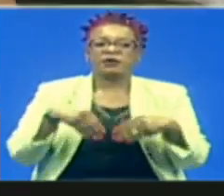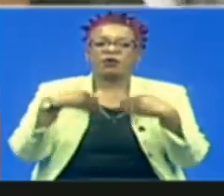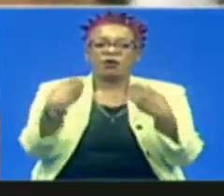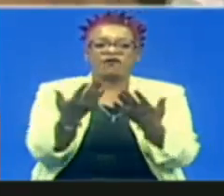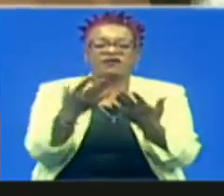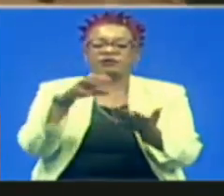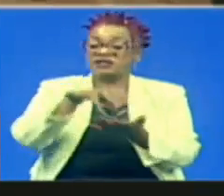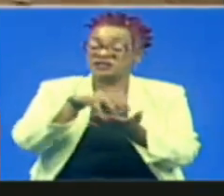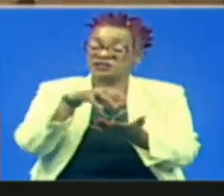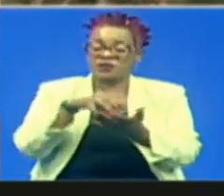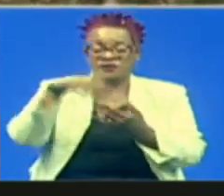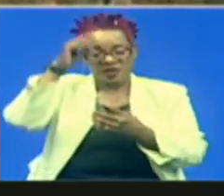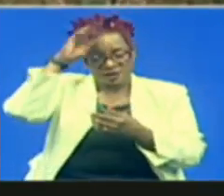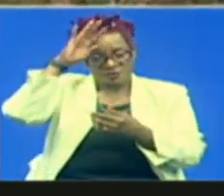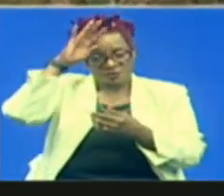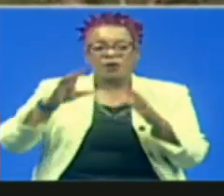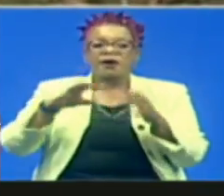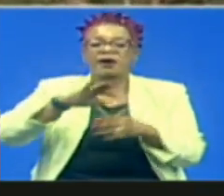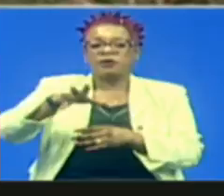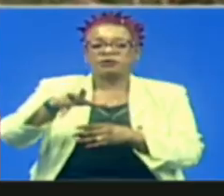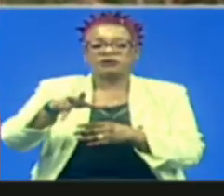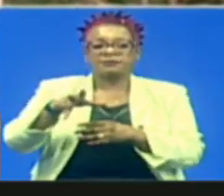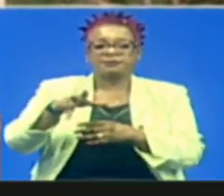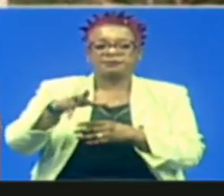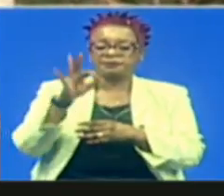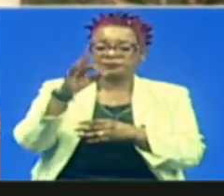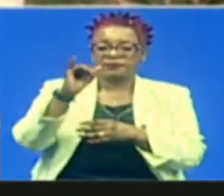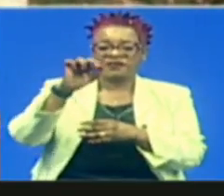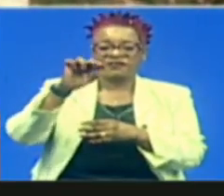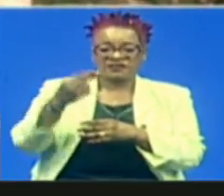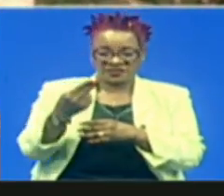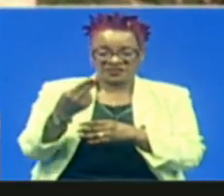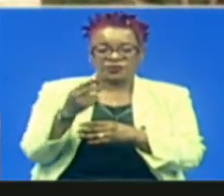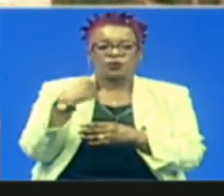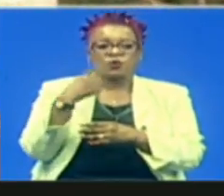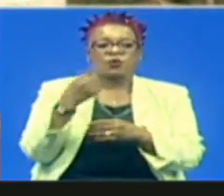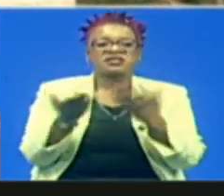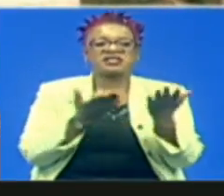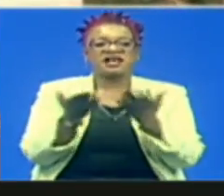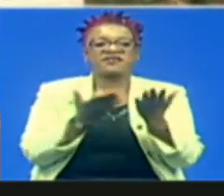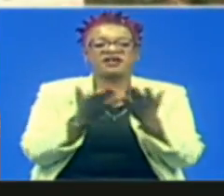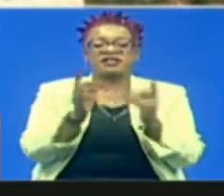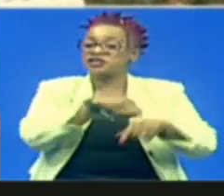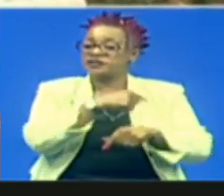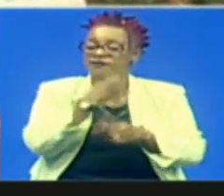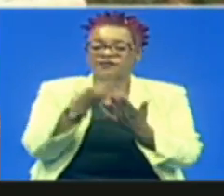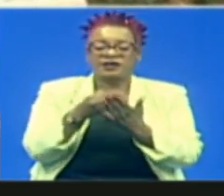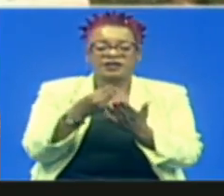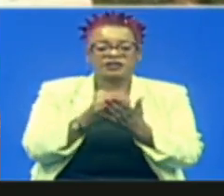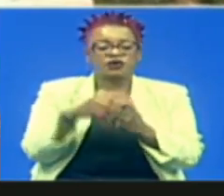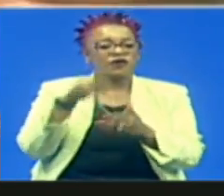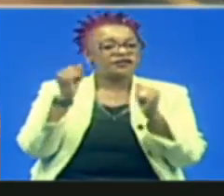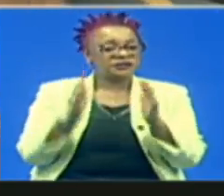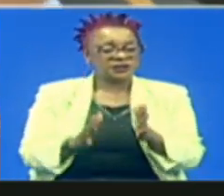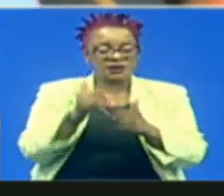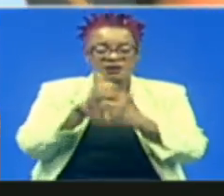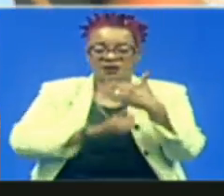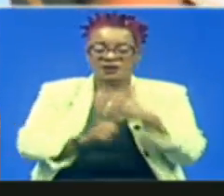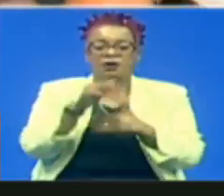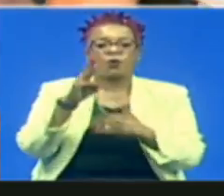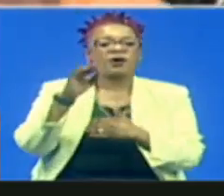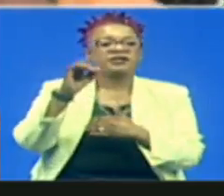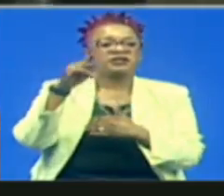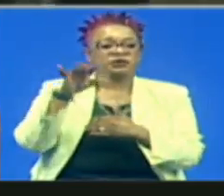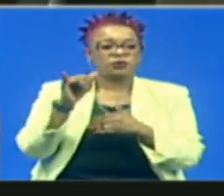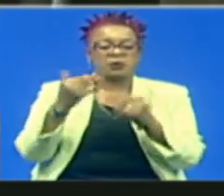of Kiambu County affairs. Faith Harrison Jeri, who has served as the chief finance officer under Kiambu Governor Ferdinand Waititu,